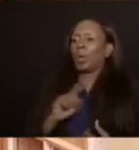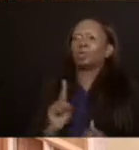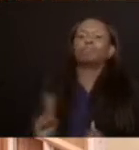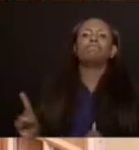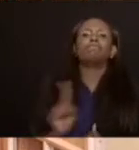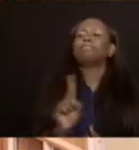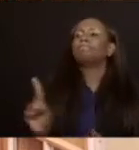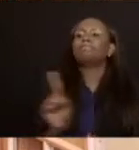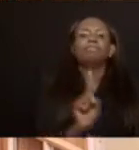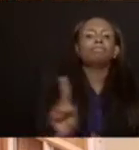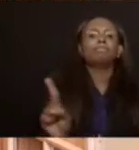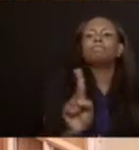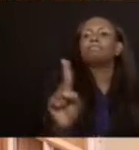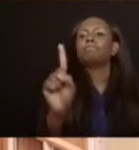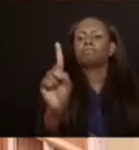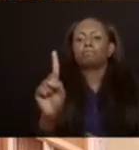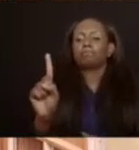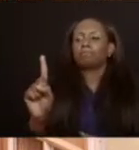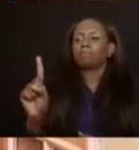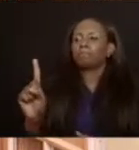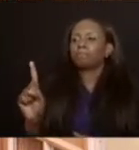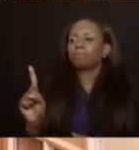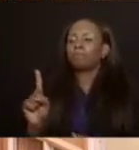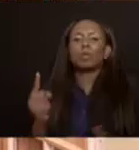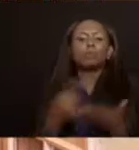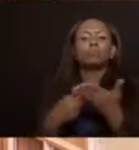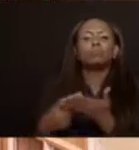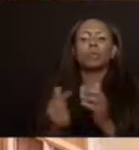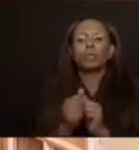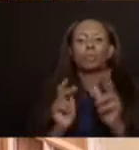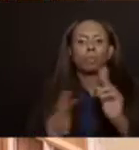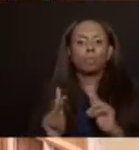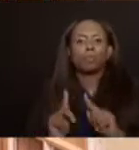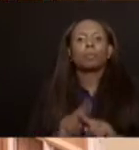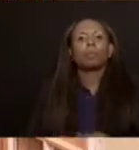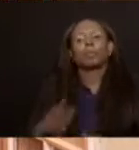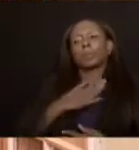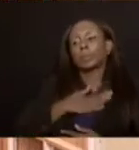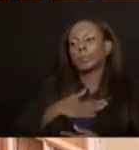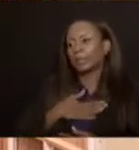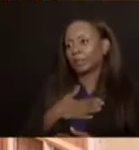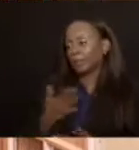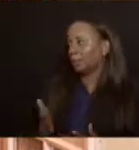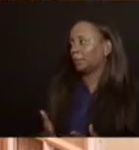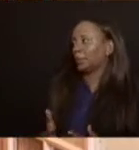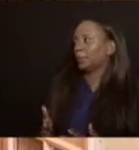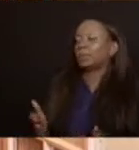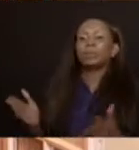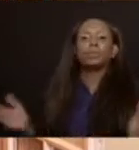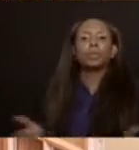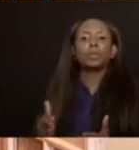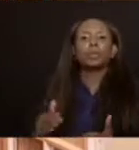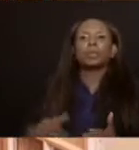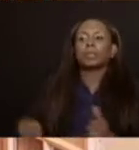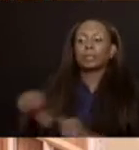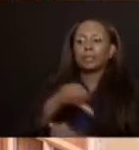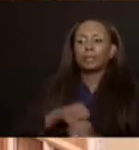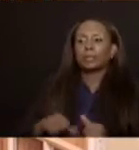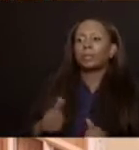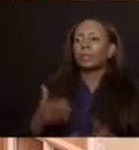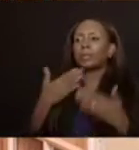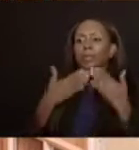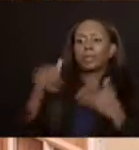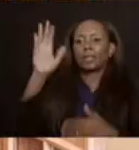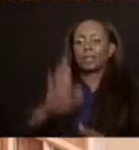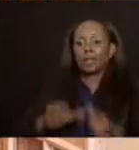country in every nook and cranny, but we're now saying to you, please continue each one to help us reach one. Thank